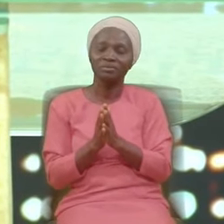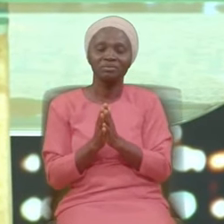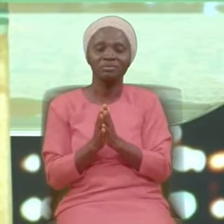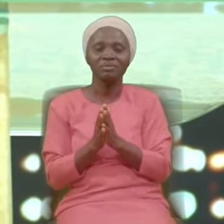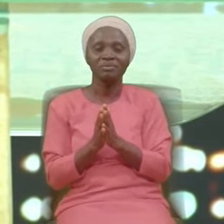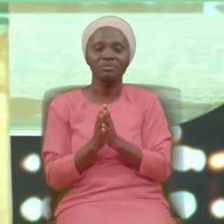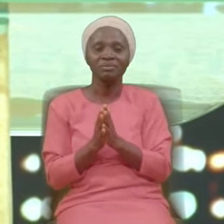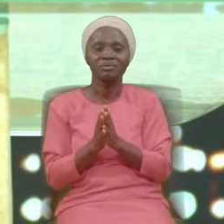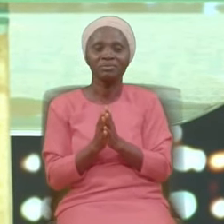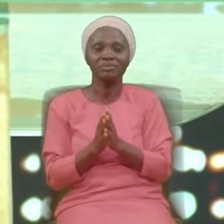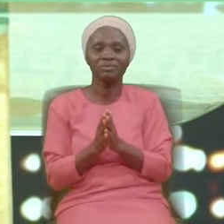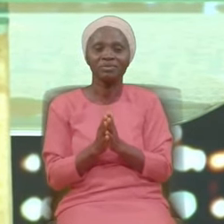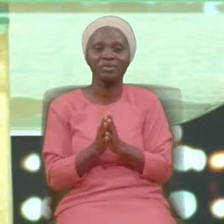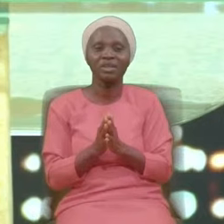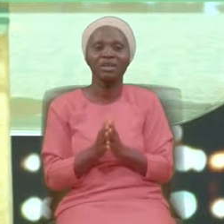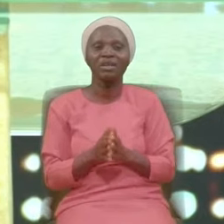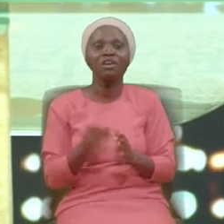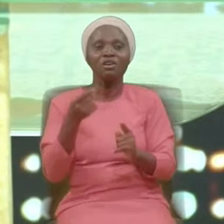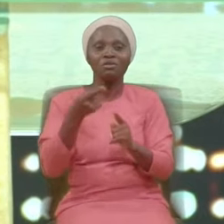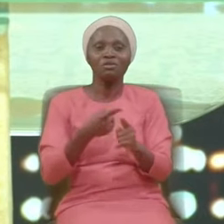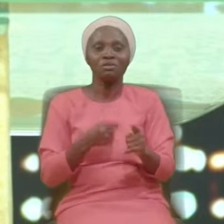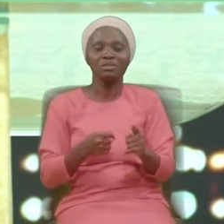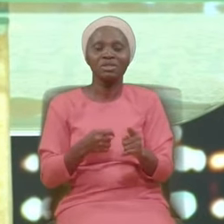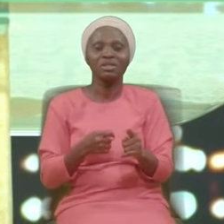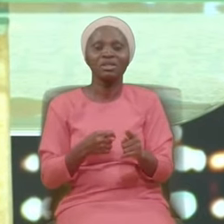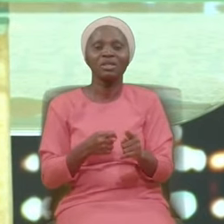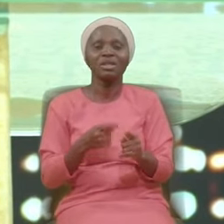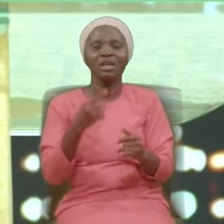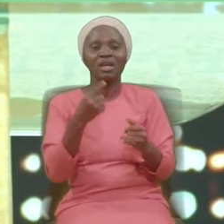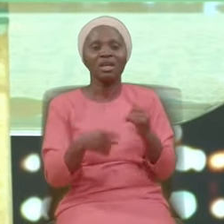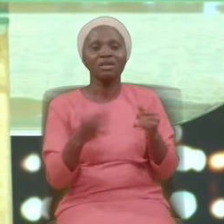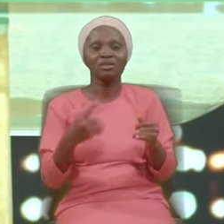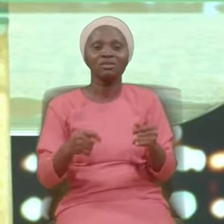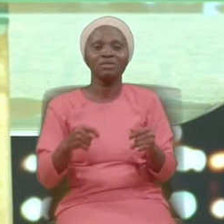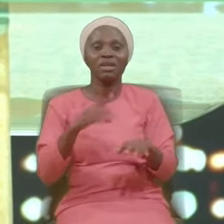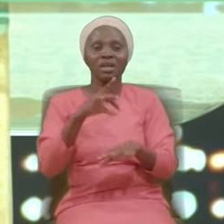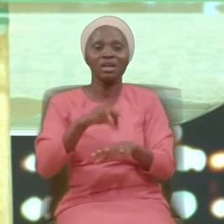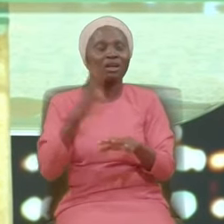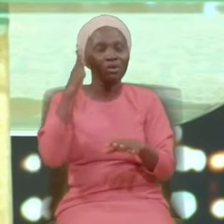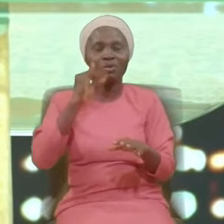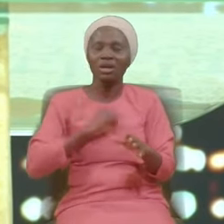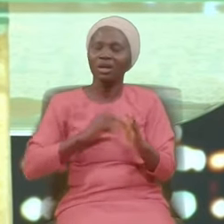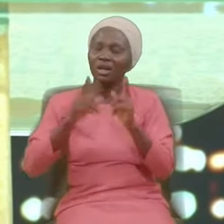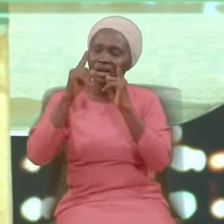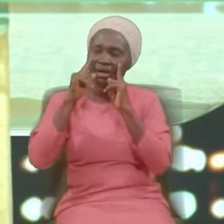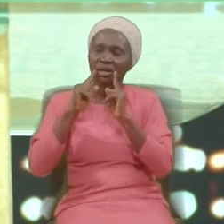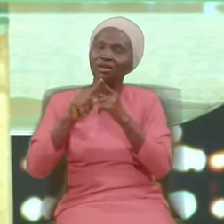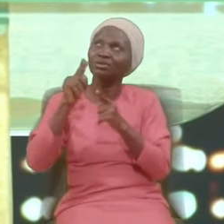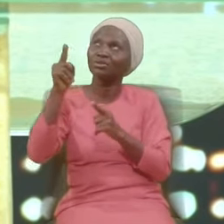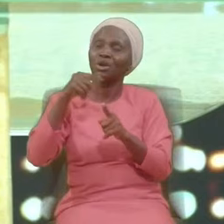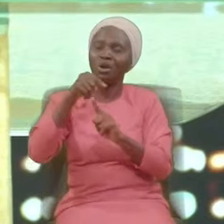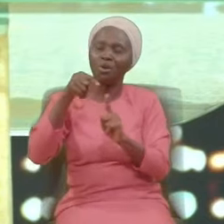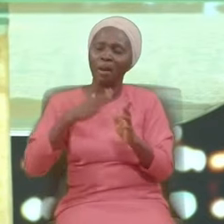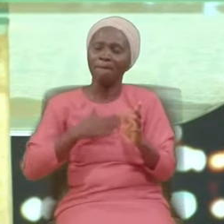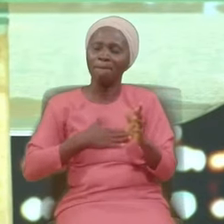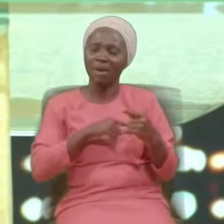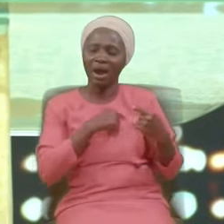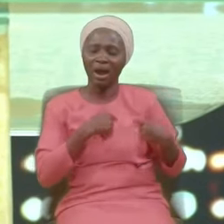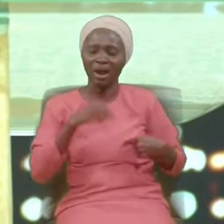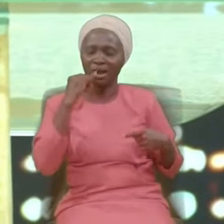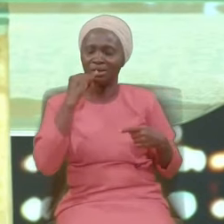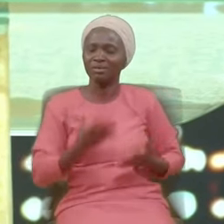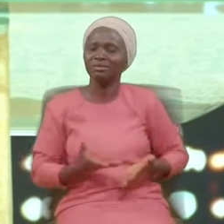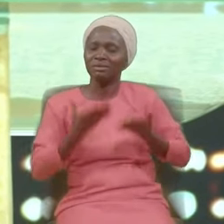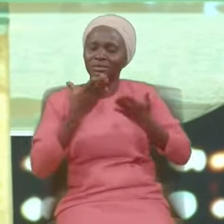earth will I cry unto thee. When my heart is overwhelmed, lead me to